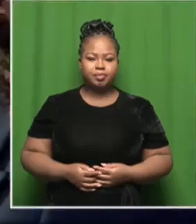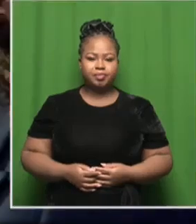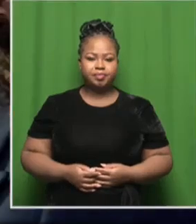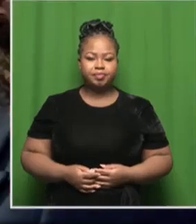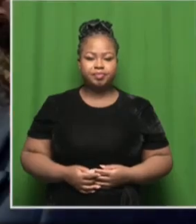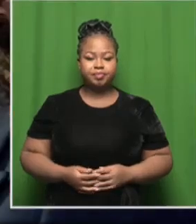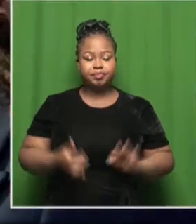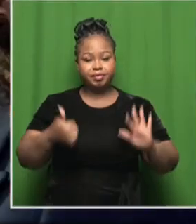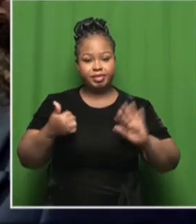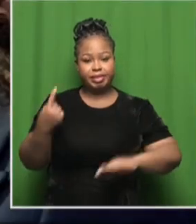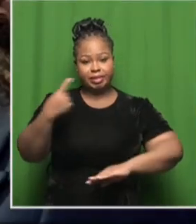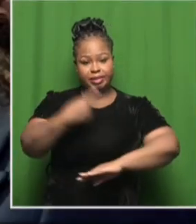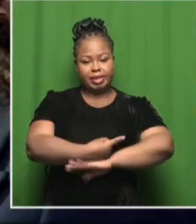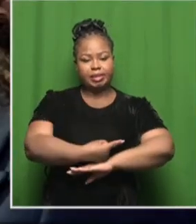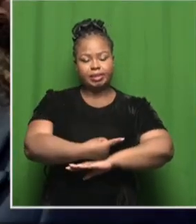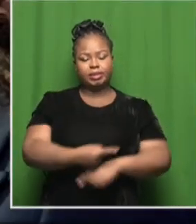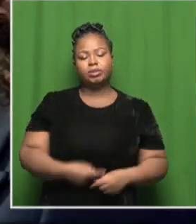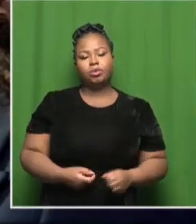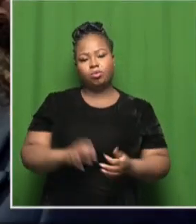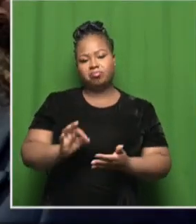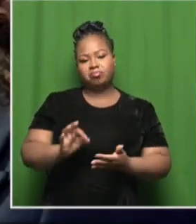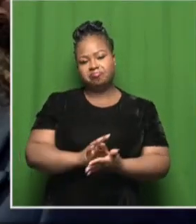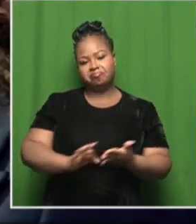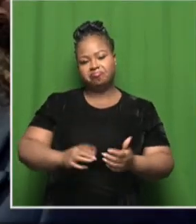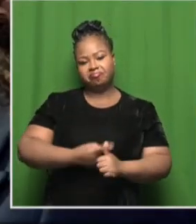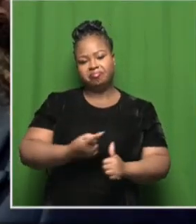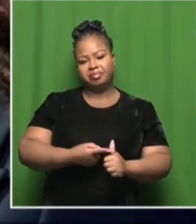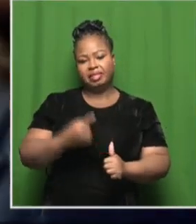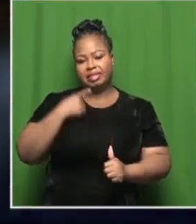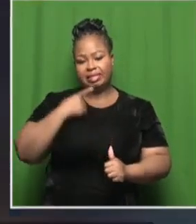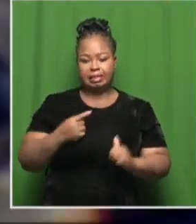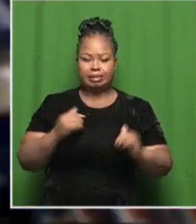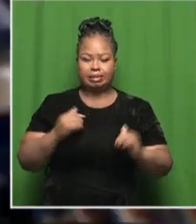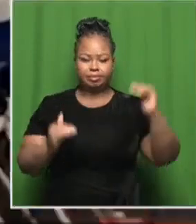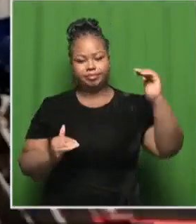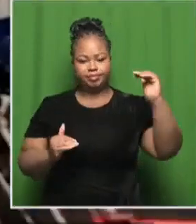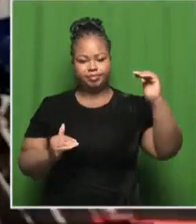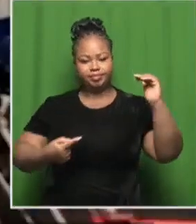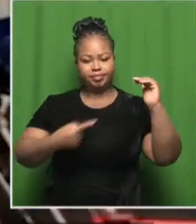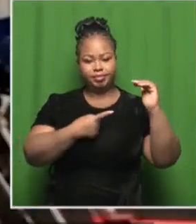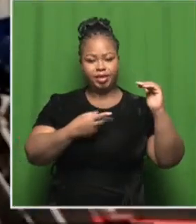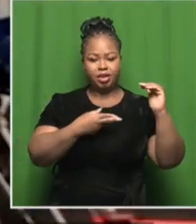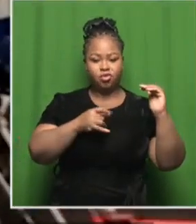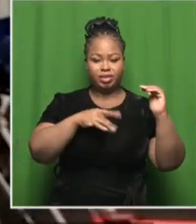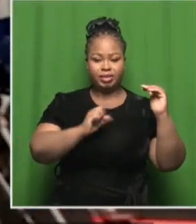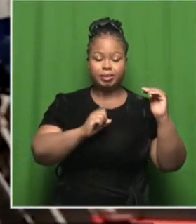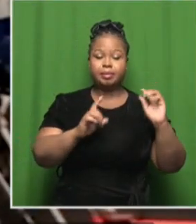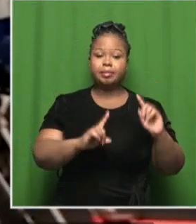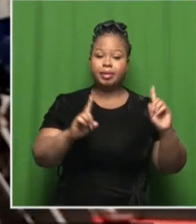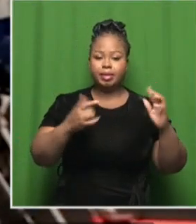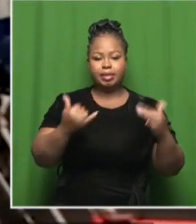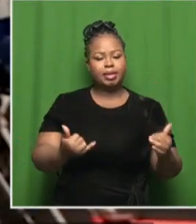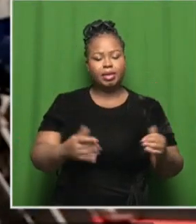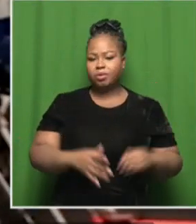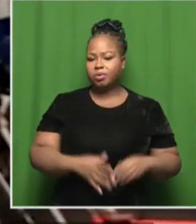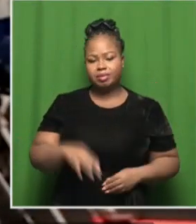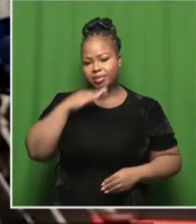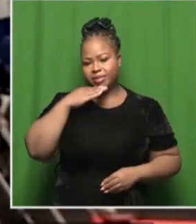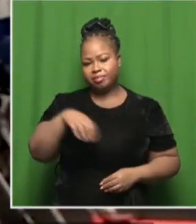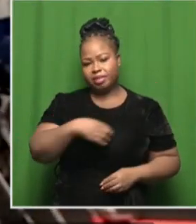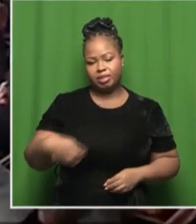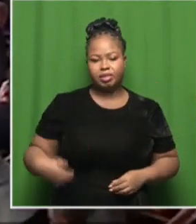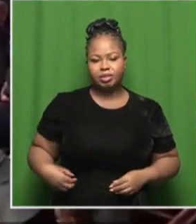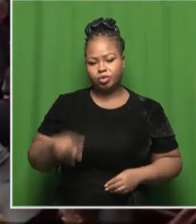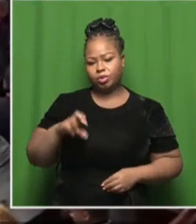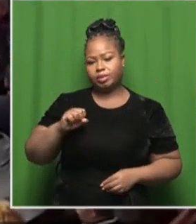The six-day Reuters Ipsos poll shows Harris with a slight edge nationally, but winning the popular vote doth not a president make in the